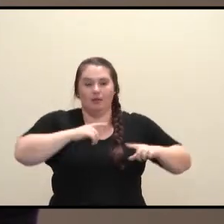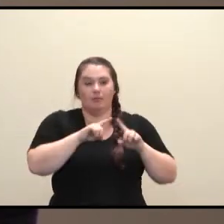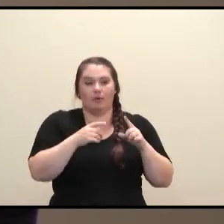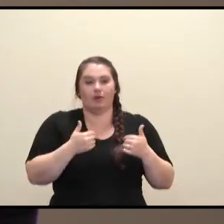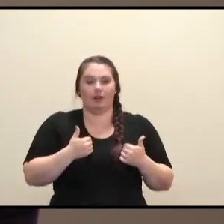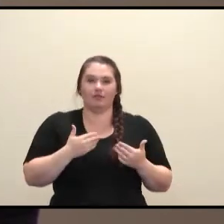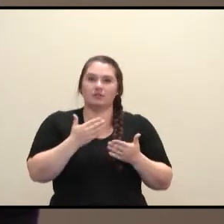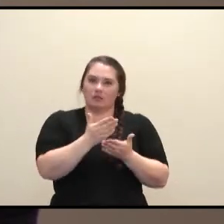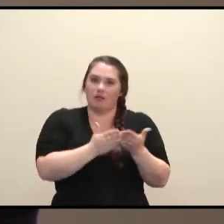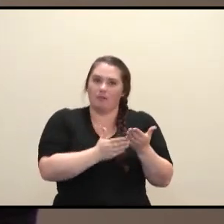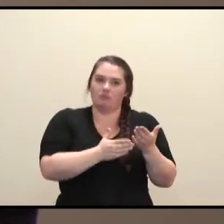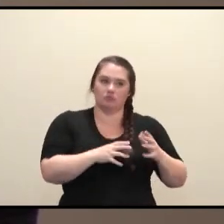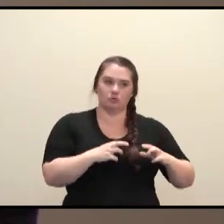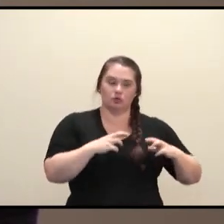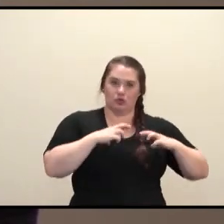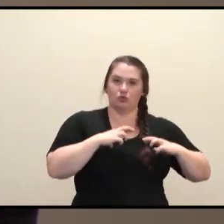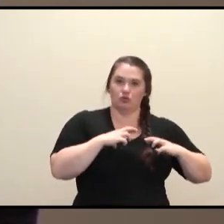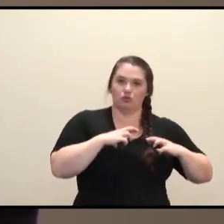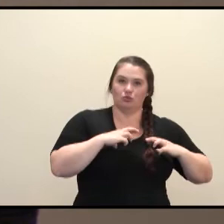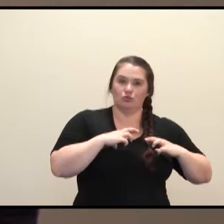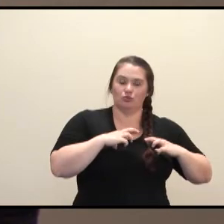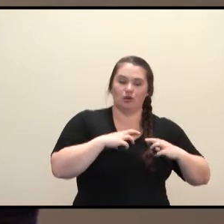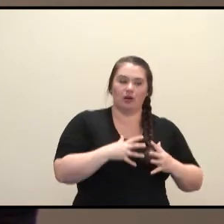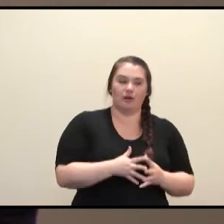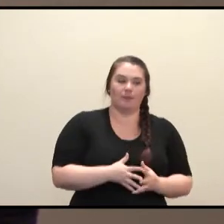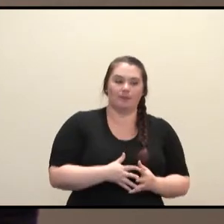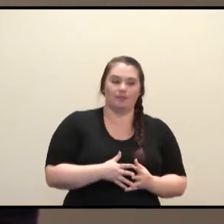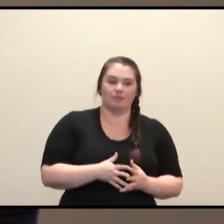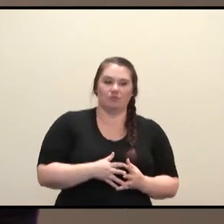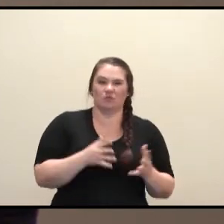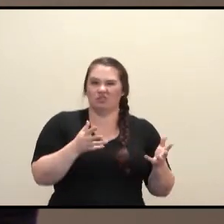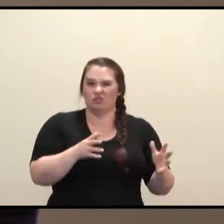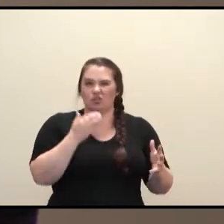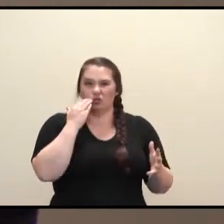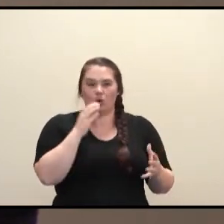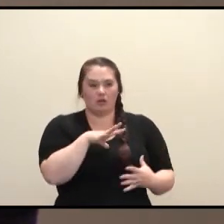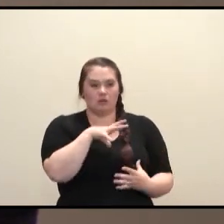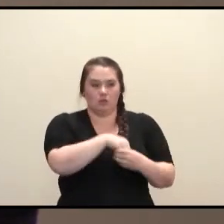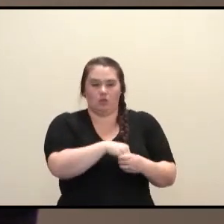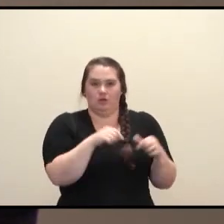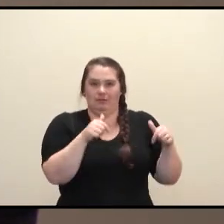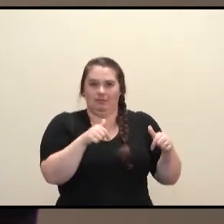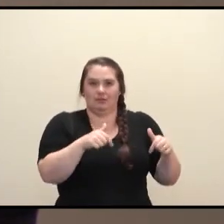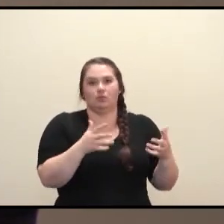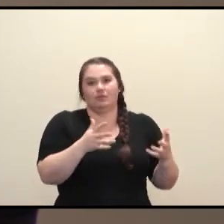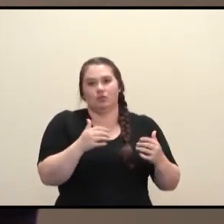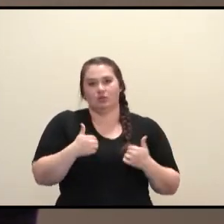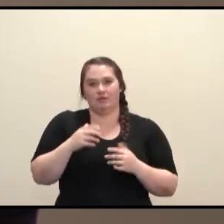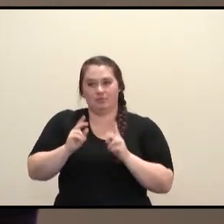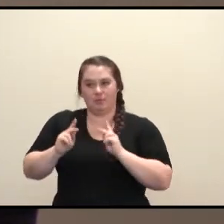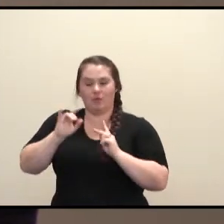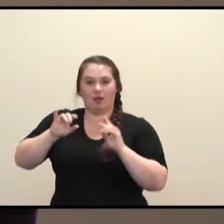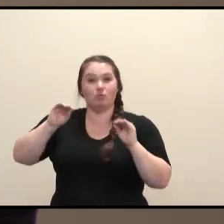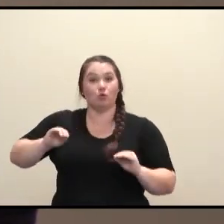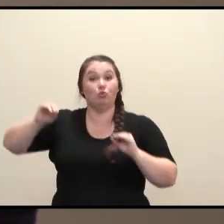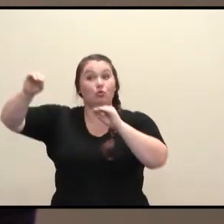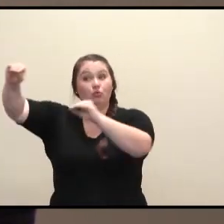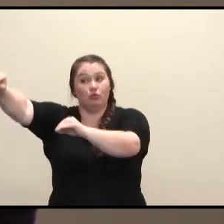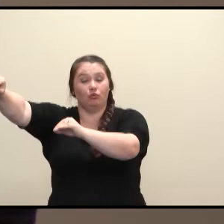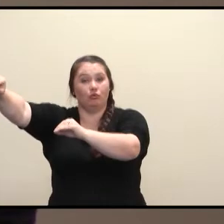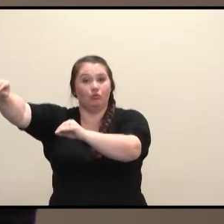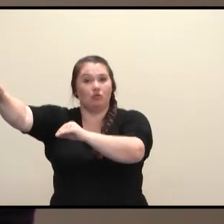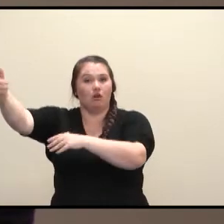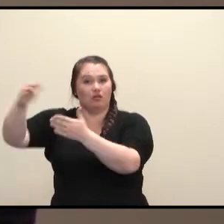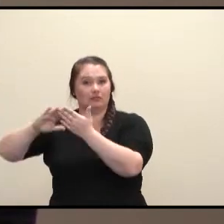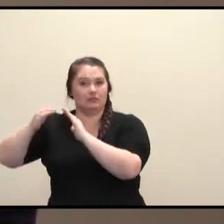some retirements that we know of that are calculated in there, and we do have some people who are moving.